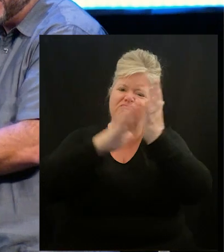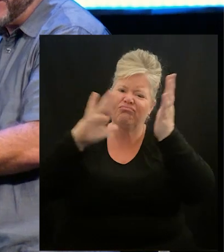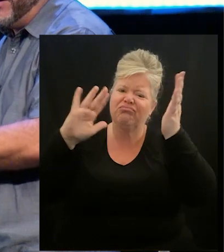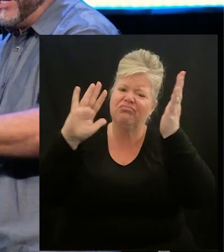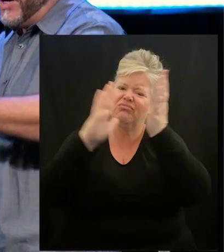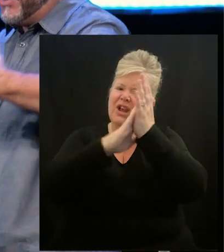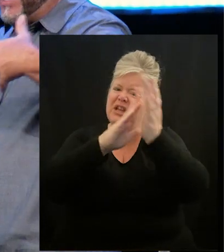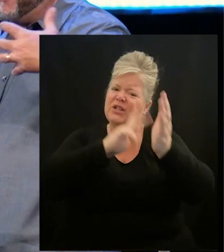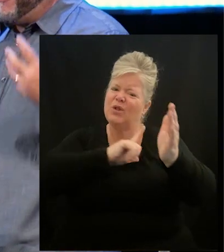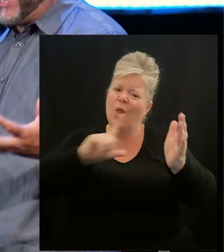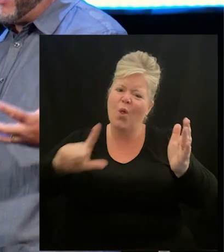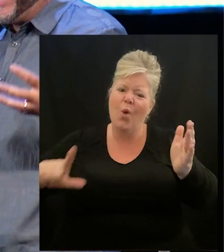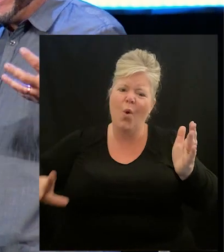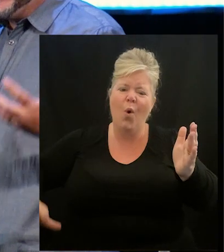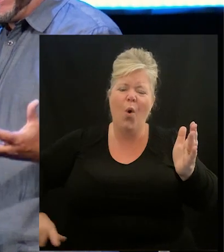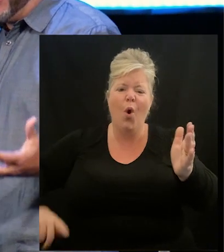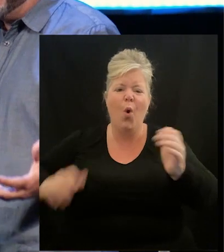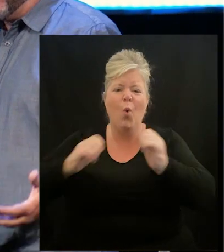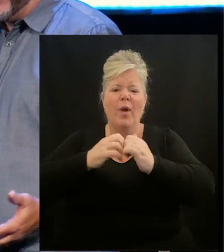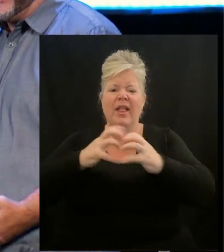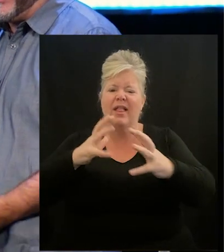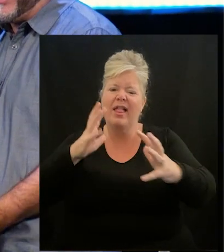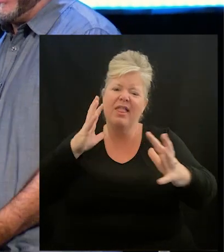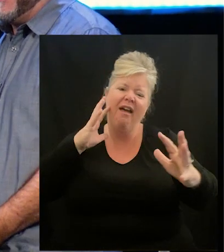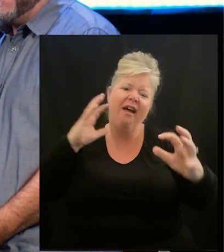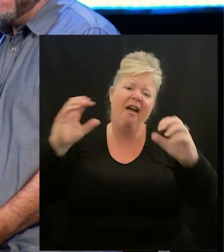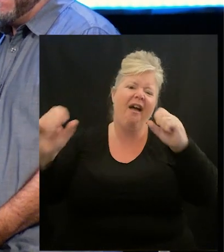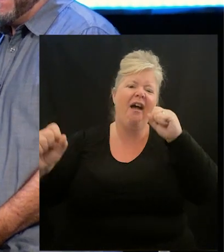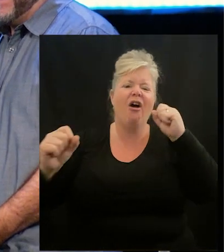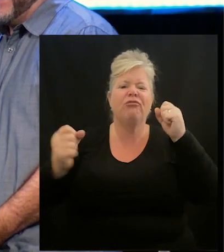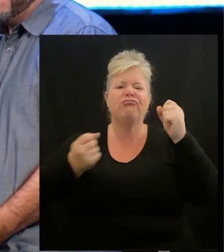God of Israel, with a very loud voice.